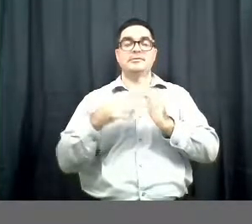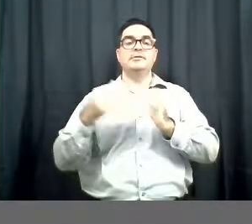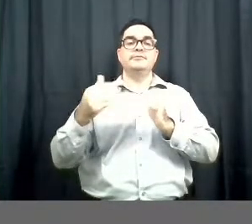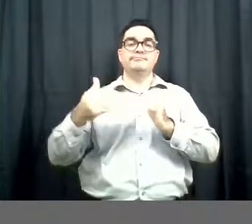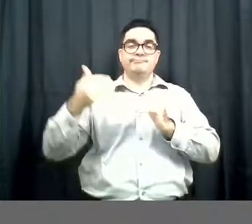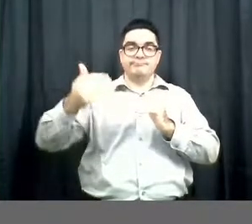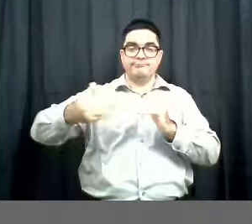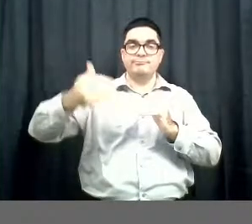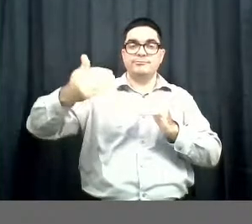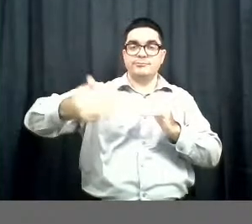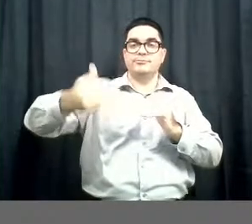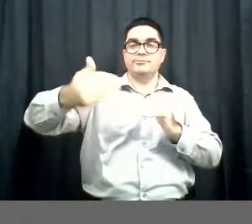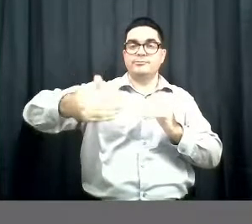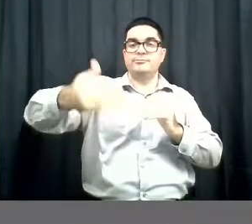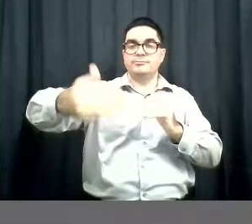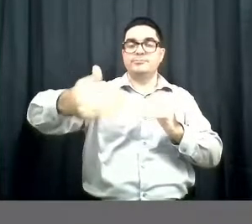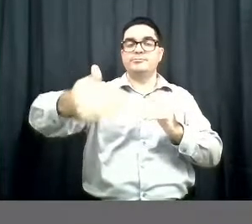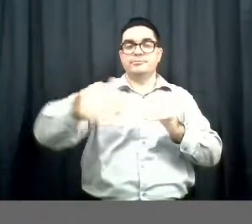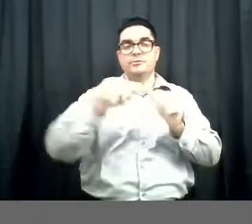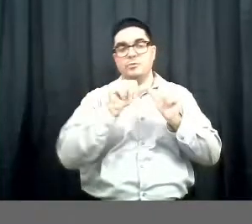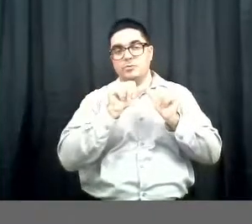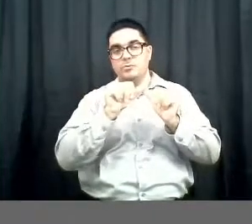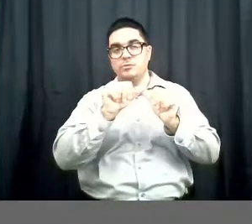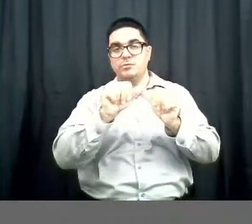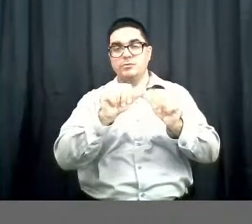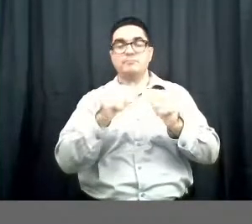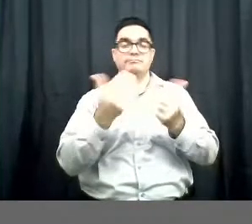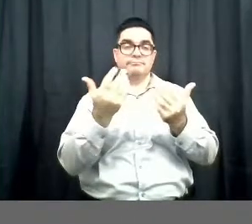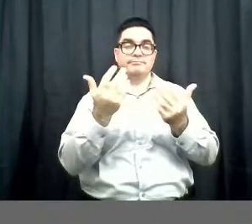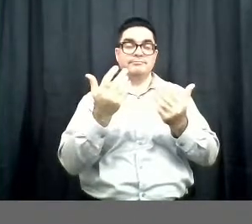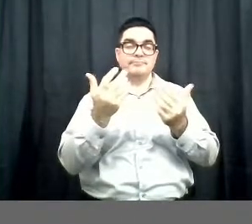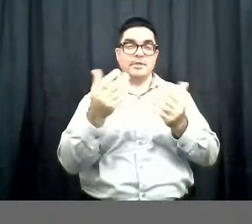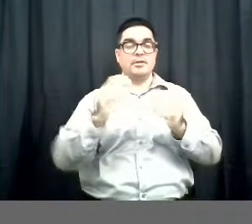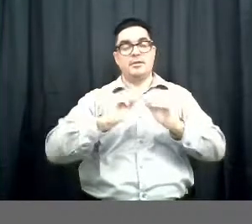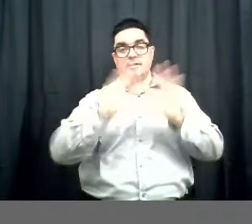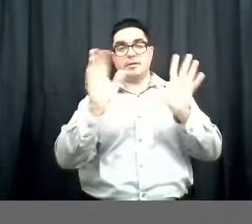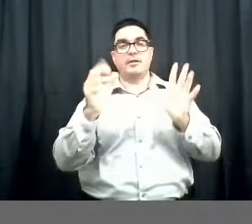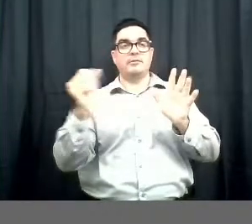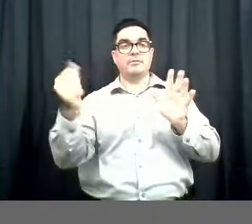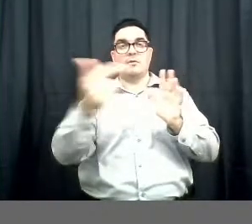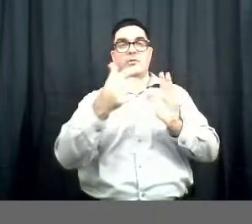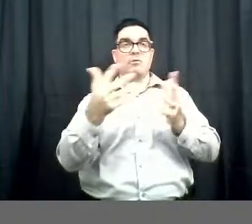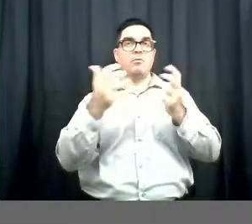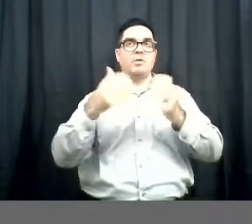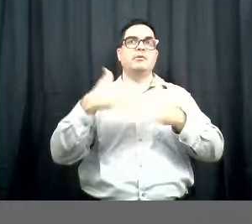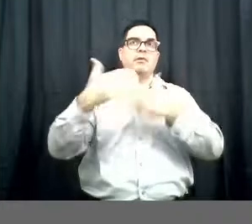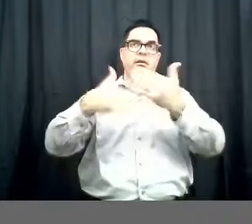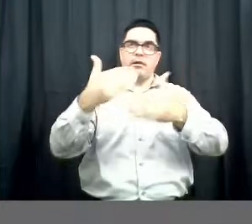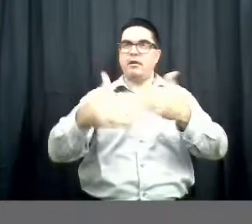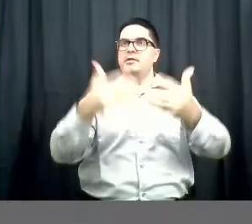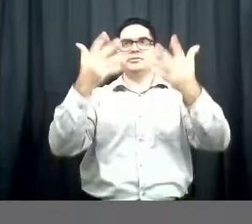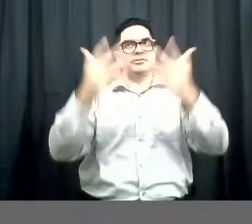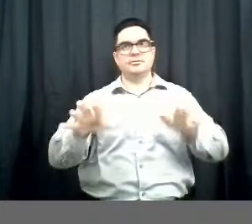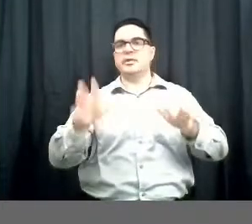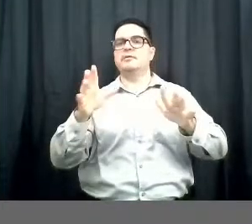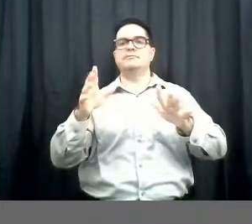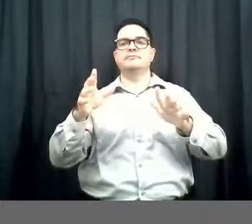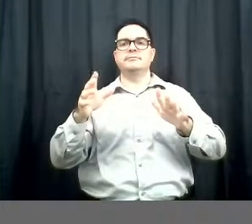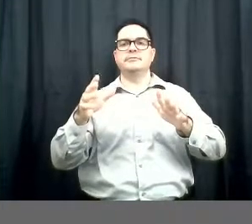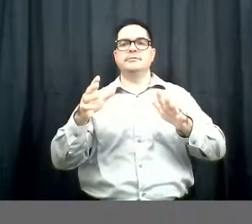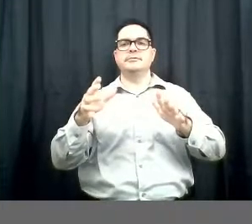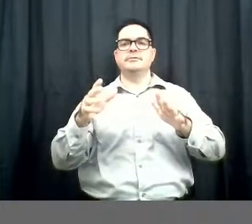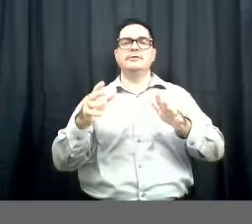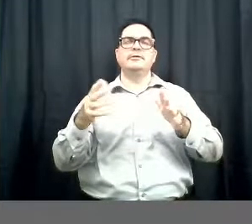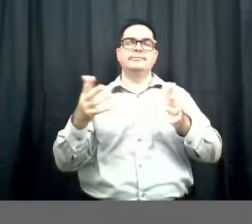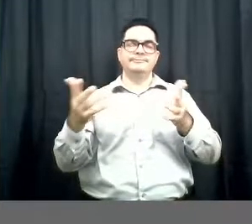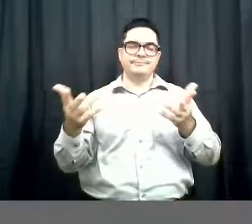wants this process to finish as fast and as quickly as possible, and with as little pain to everyone as possible, and particularly